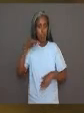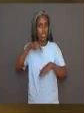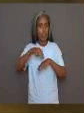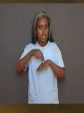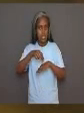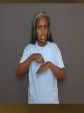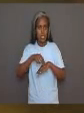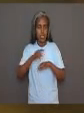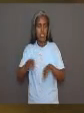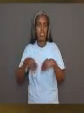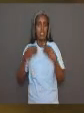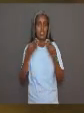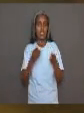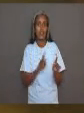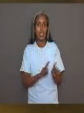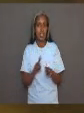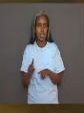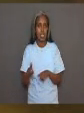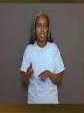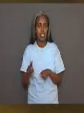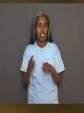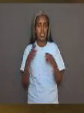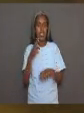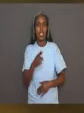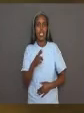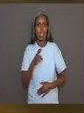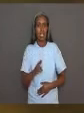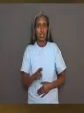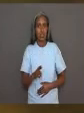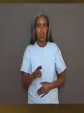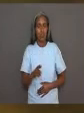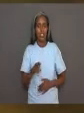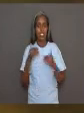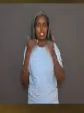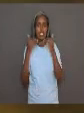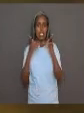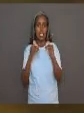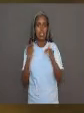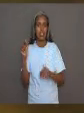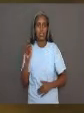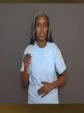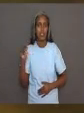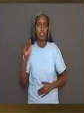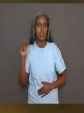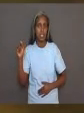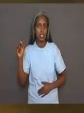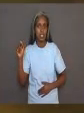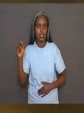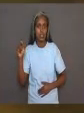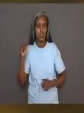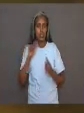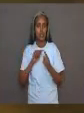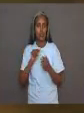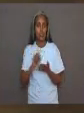consistency given as a ratio of the standard deviation to the